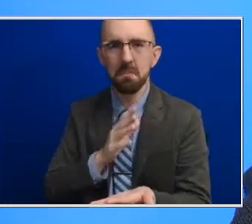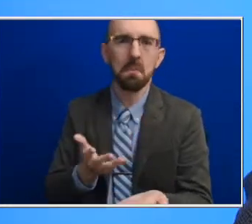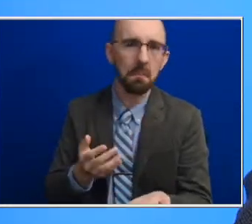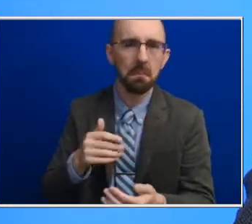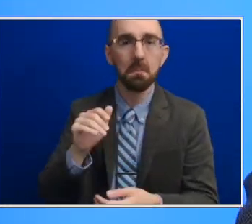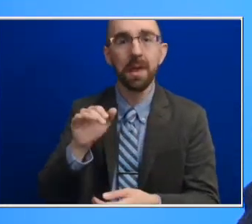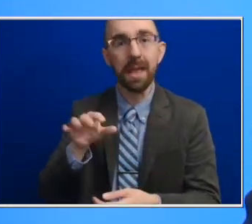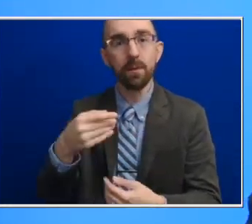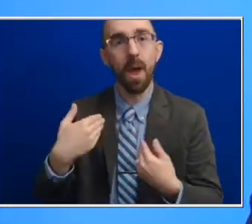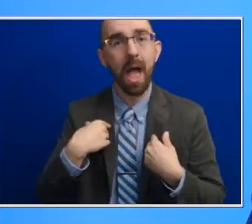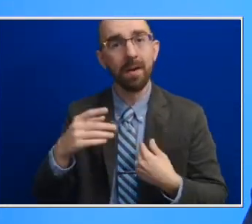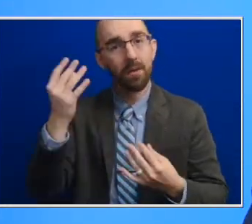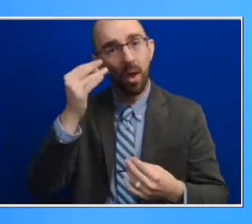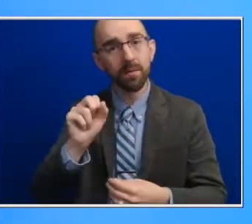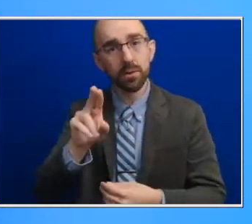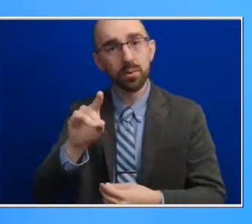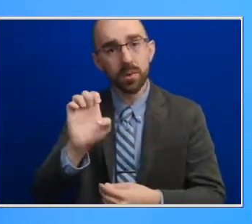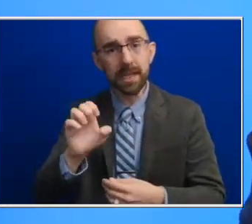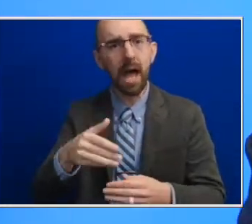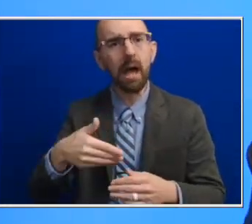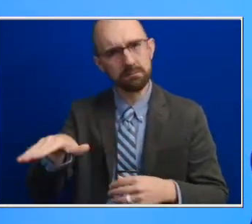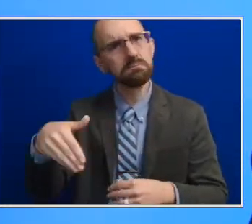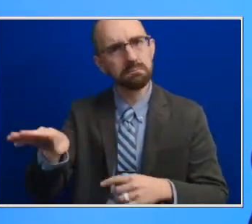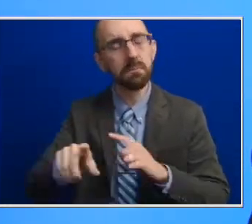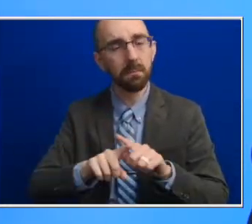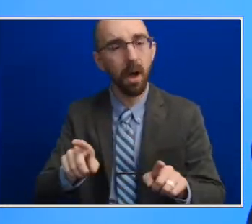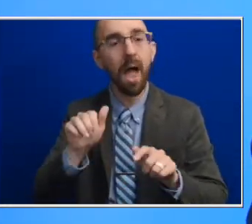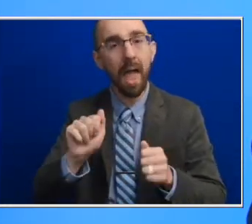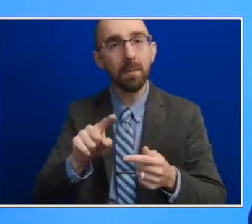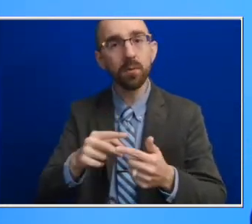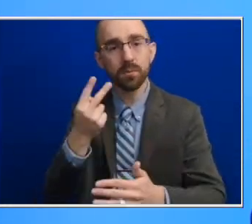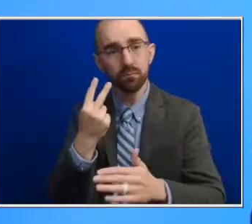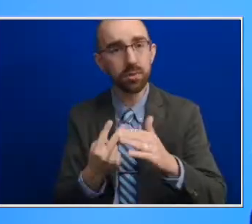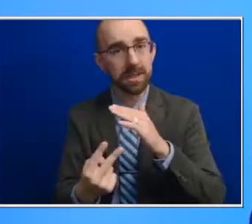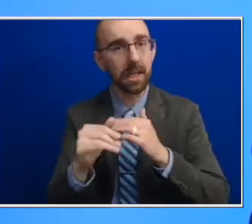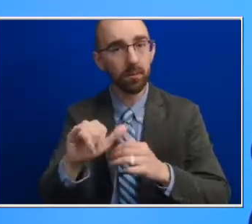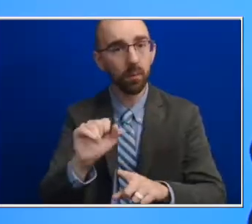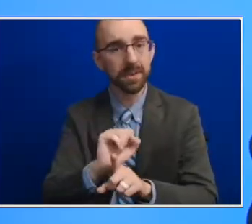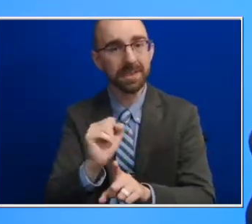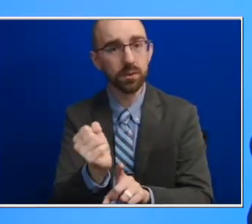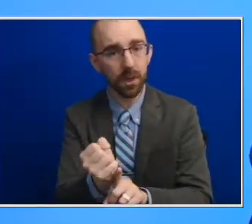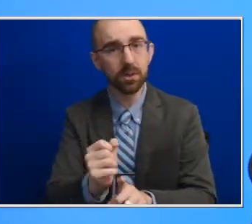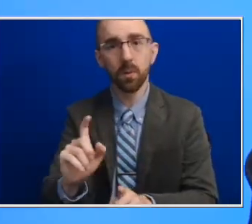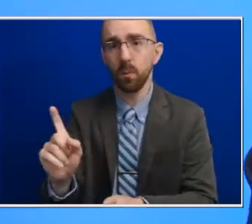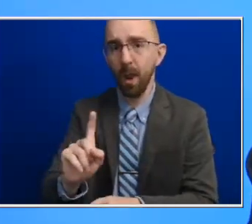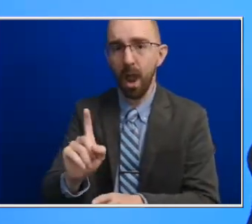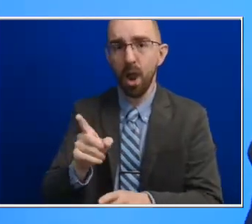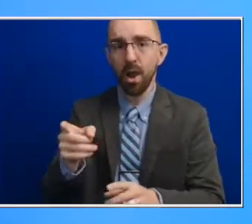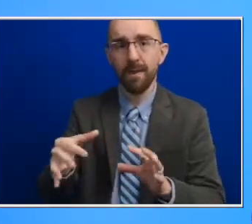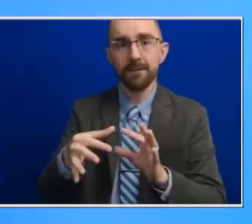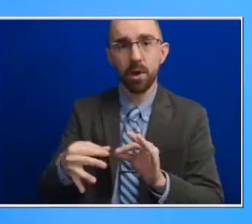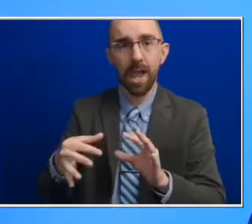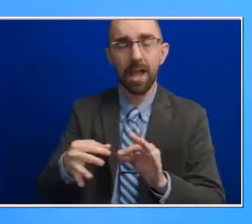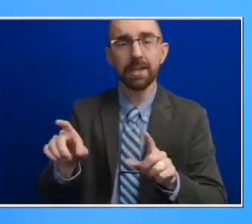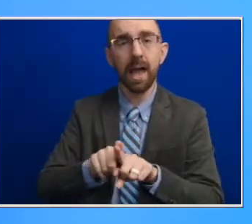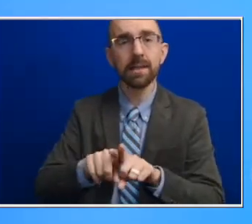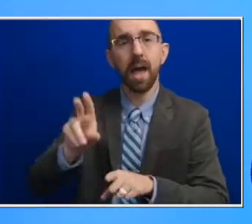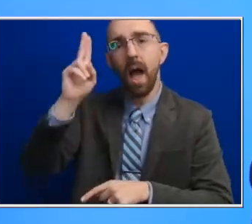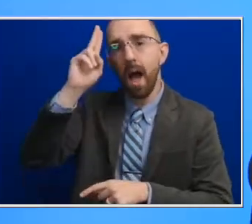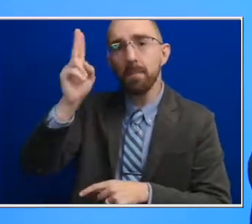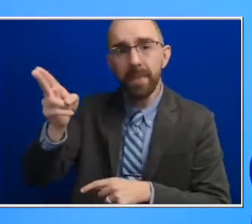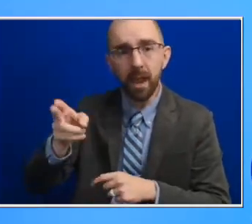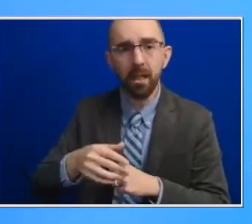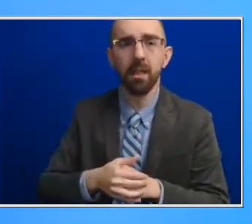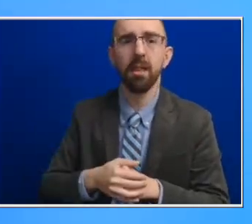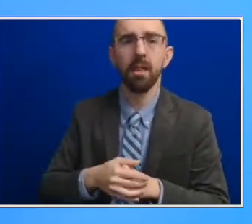please go tell an adult. But we'll be able to predict those in situations where it's phrased as a hypothetical. That's where you see a lot of the errors